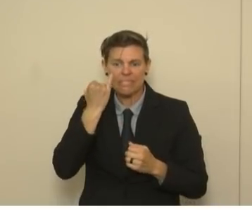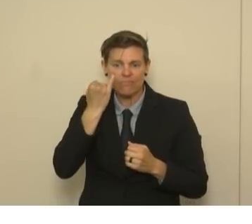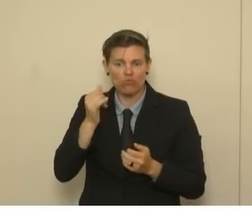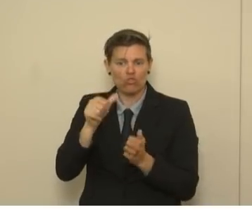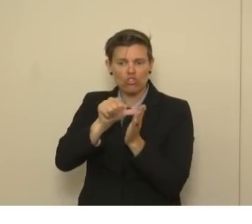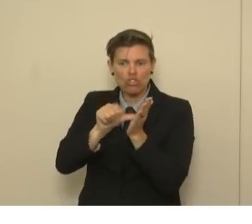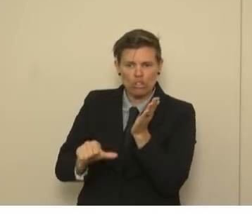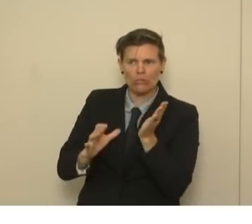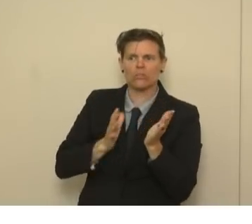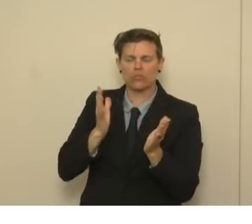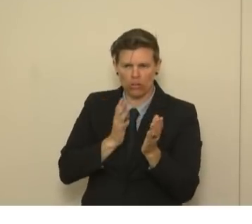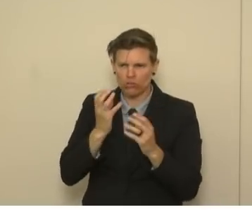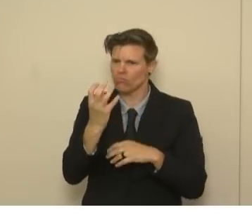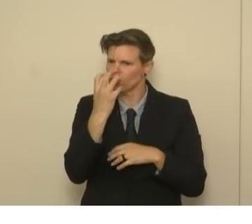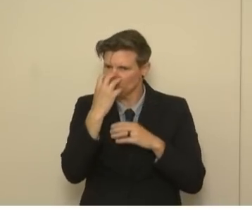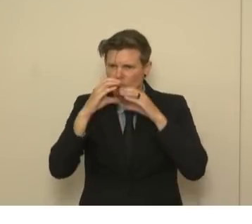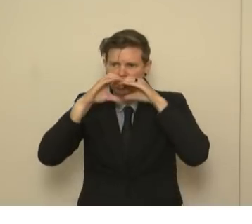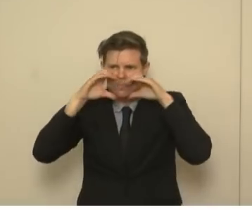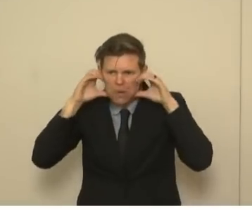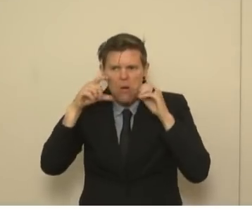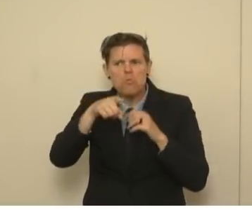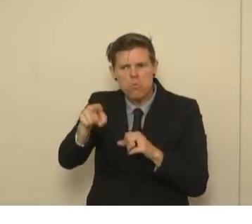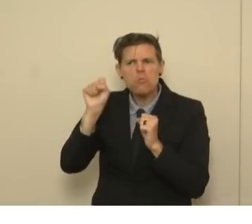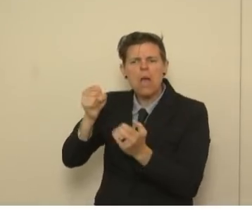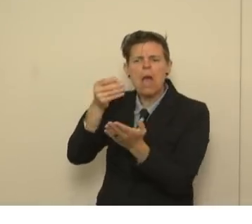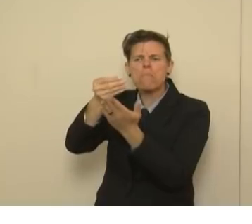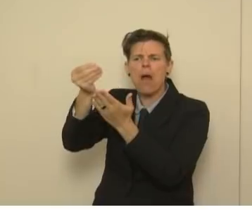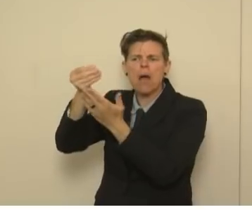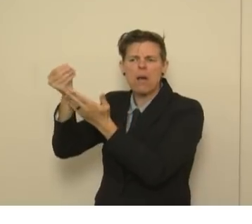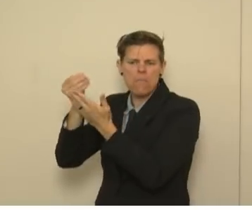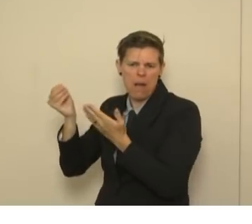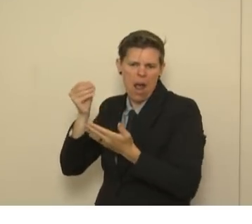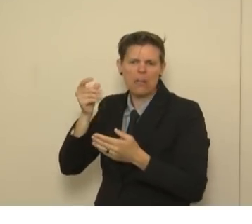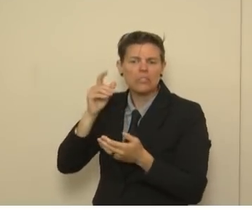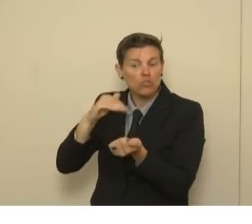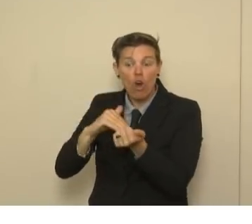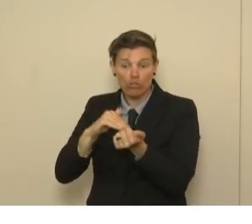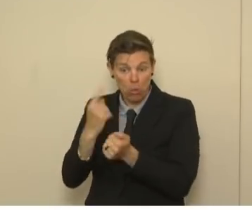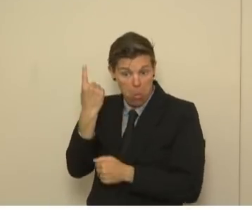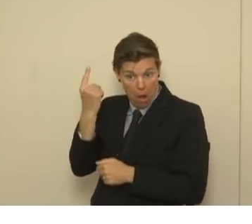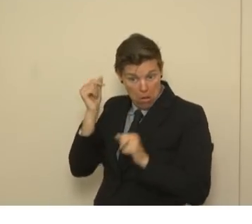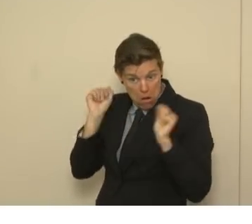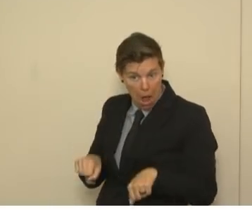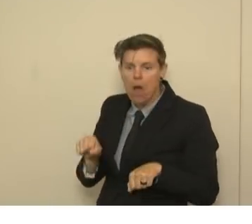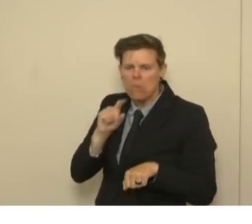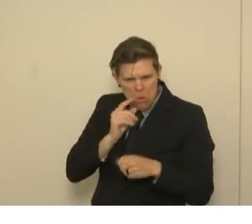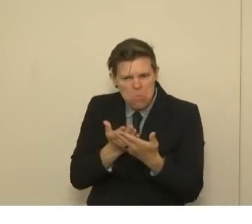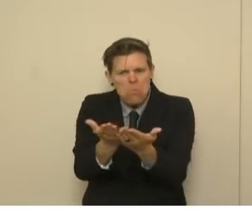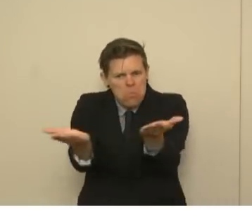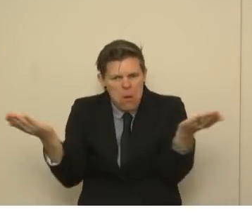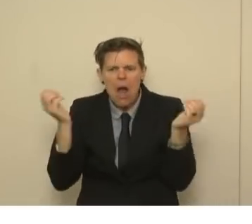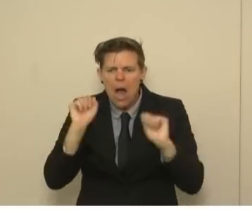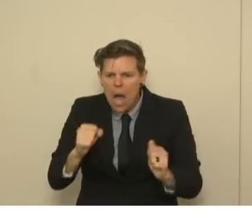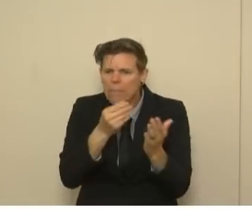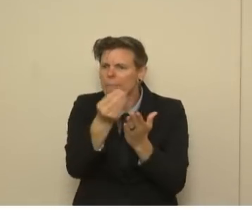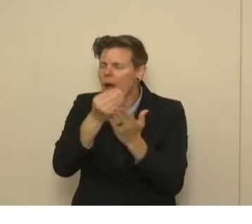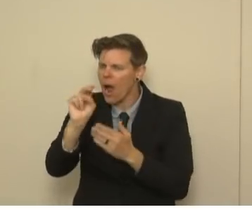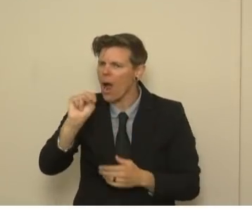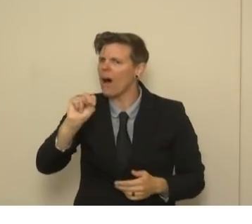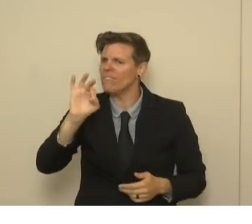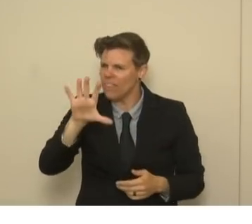available commercially as well. I had a box of them in my garage from woodworking that I've done in the past. Those are